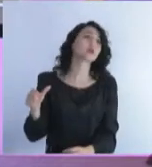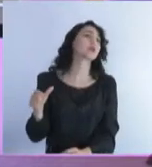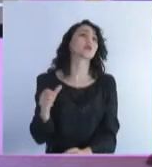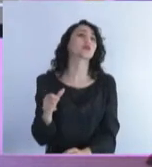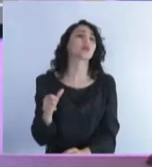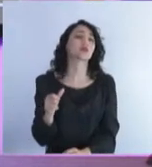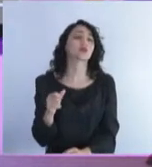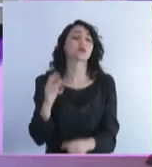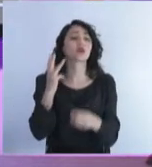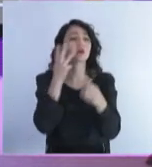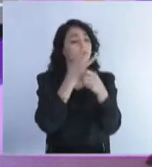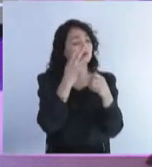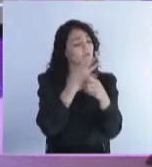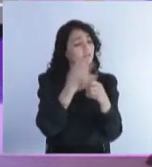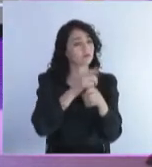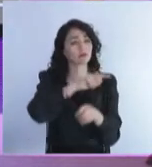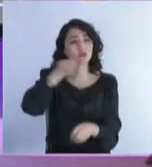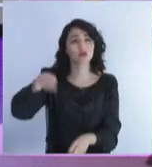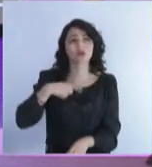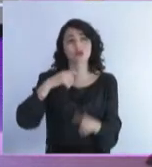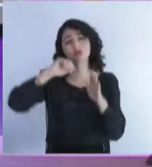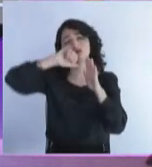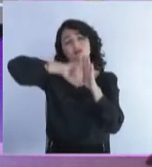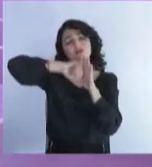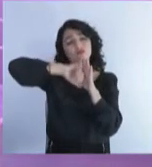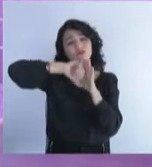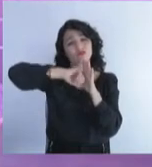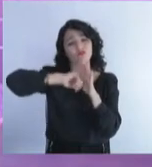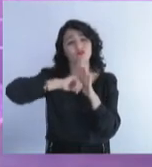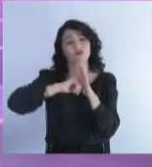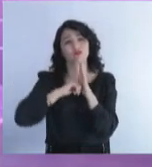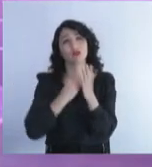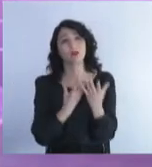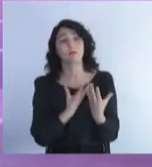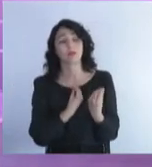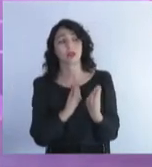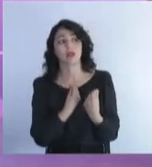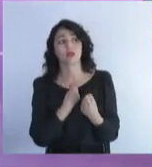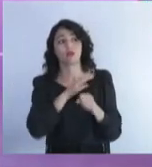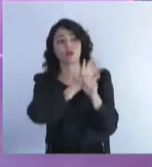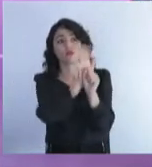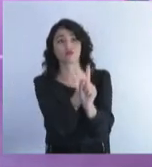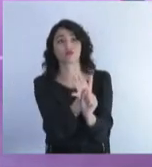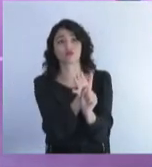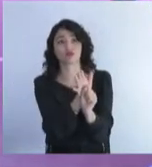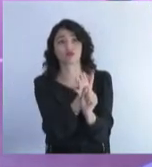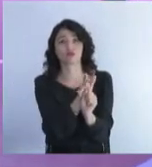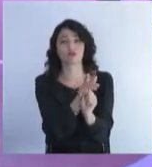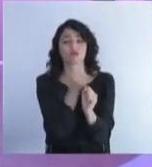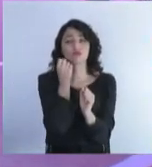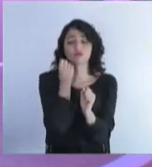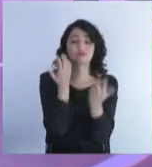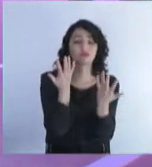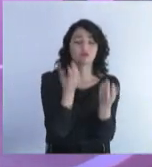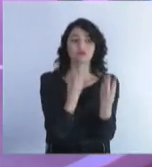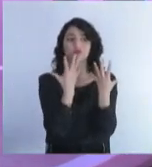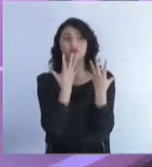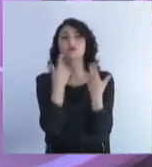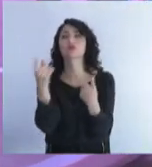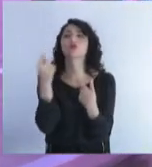largo confinamiento por temor a los contagios. ¿Qué consejo nos